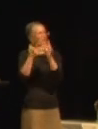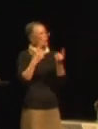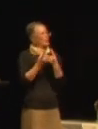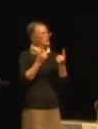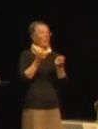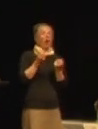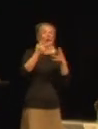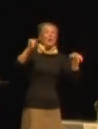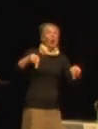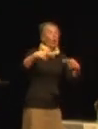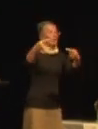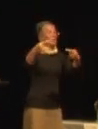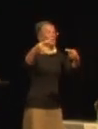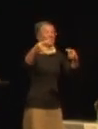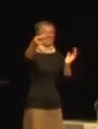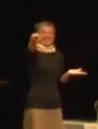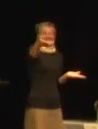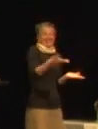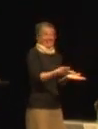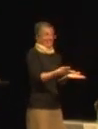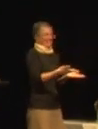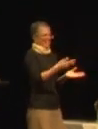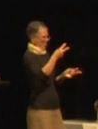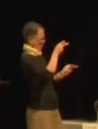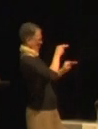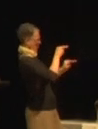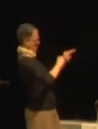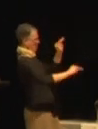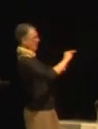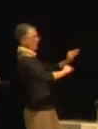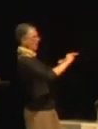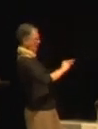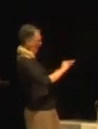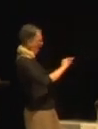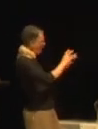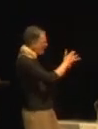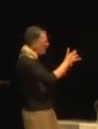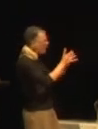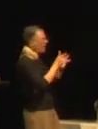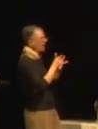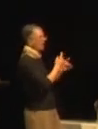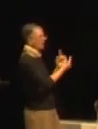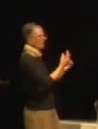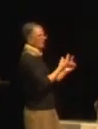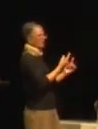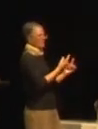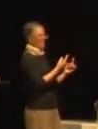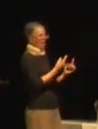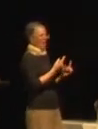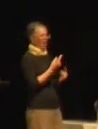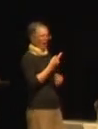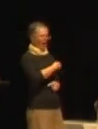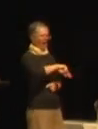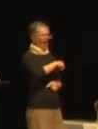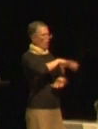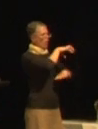onto a well-lit stage so that they can begin doing their thing And I think it's significant that our first act as an